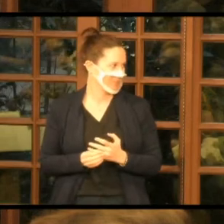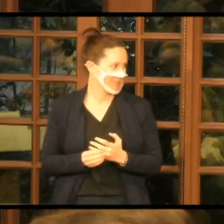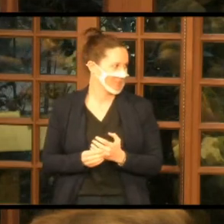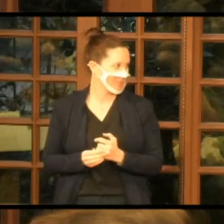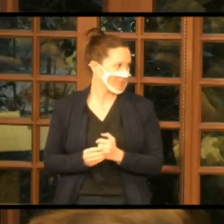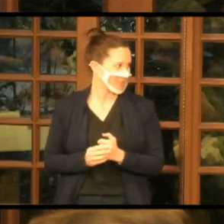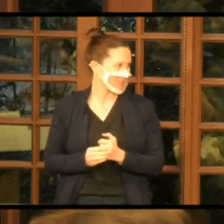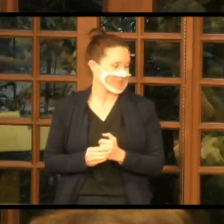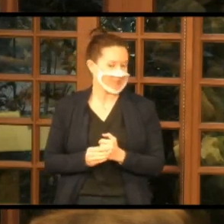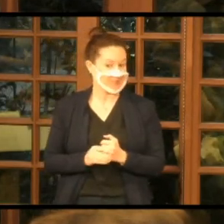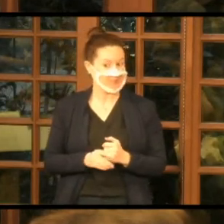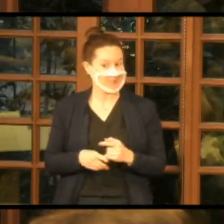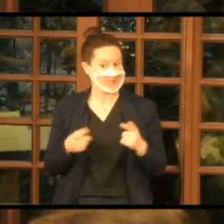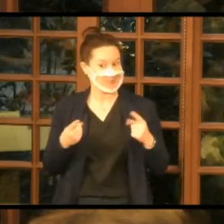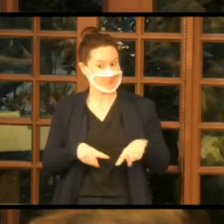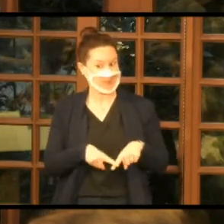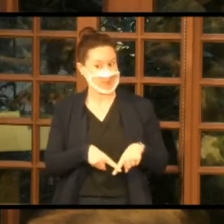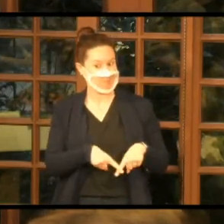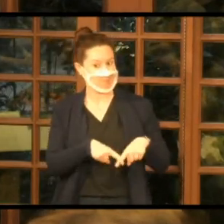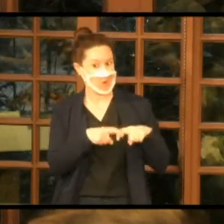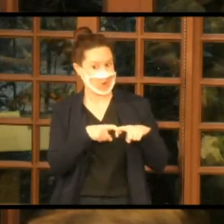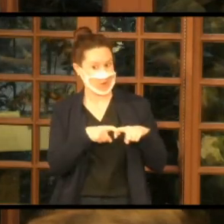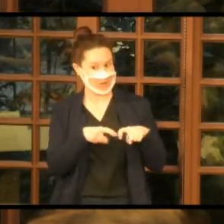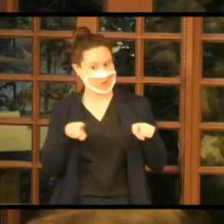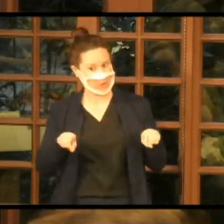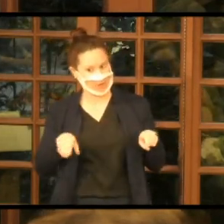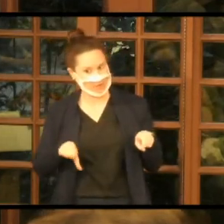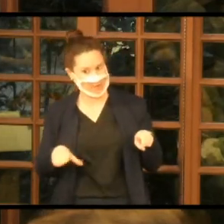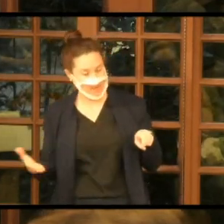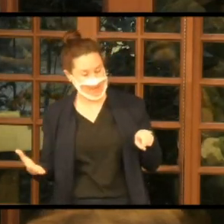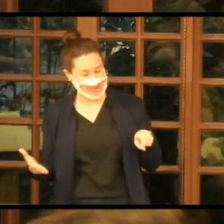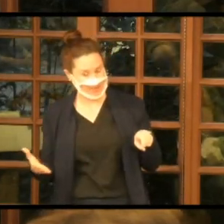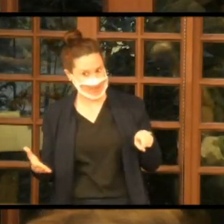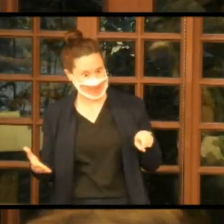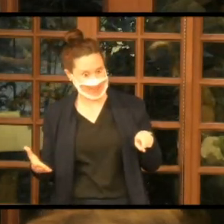Here, there was a pause during which she died,